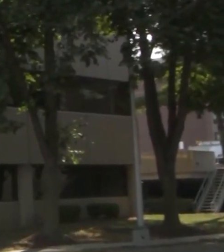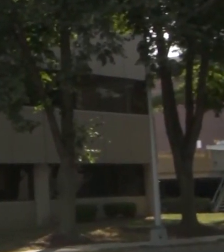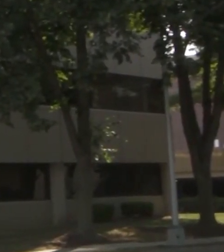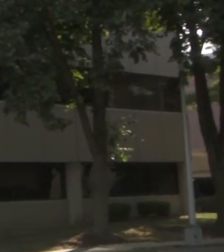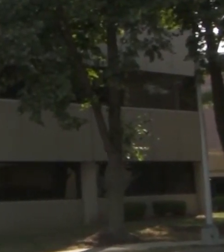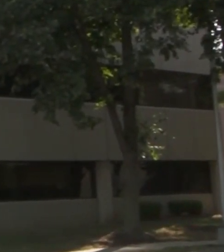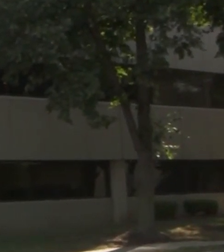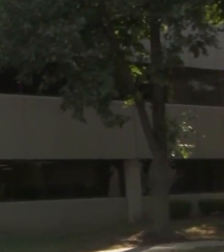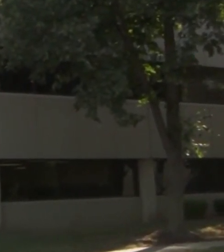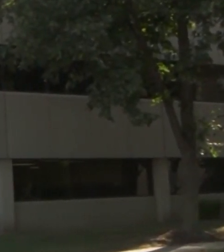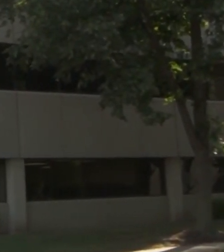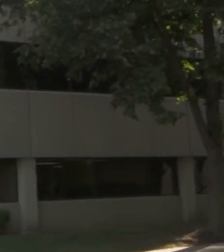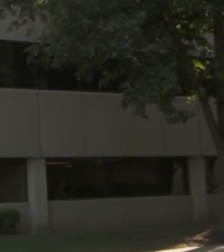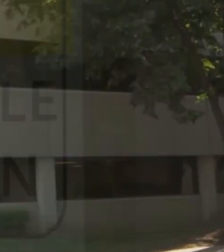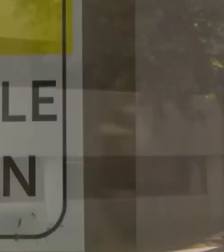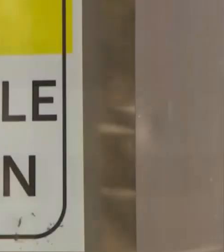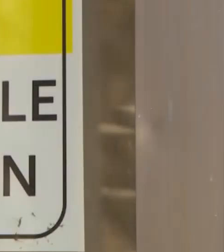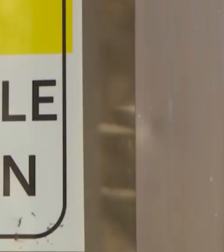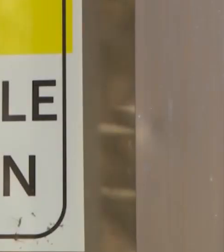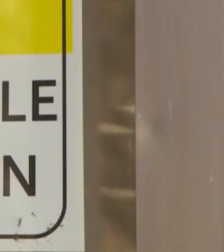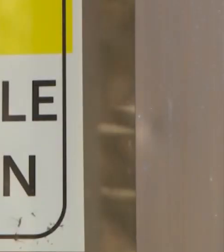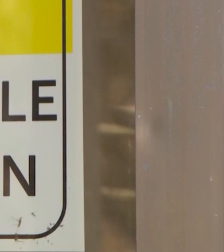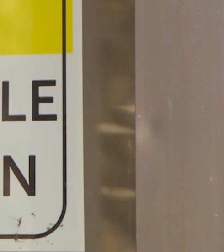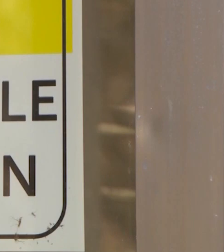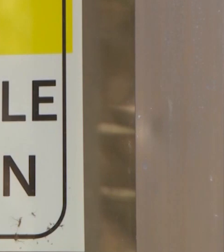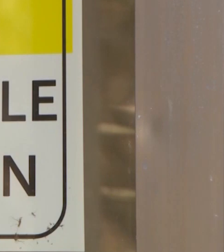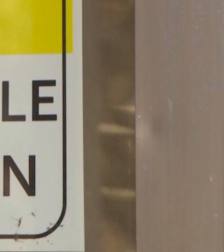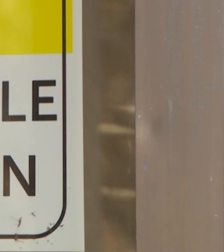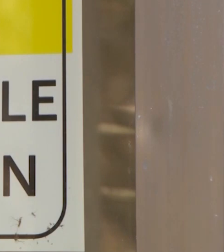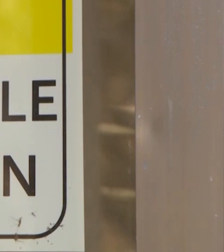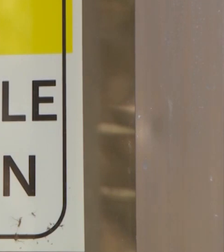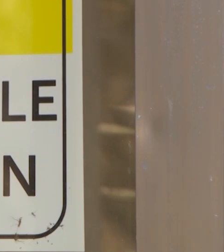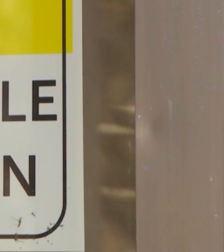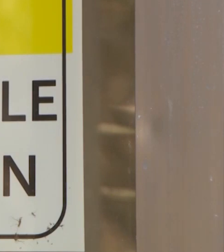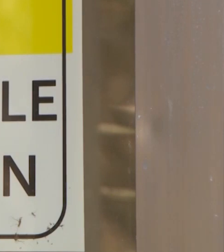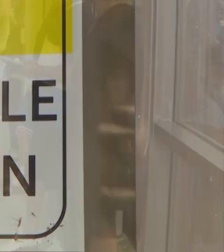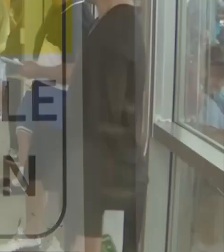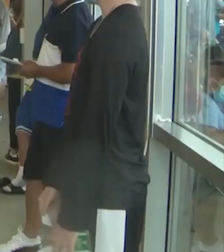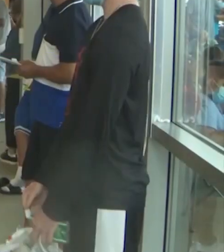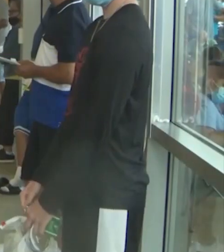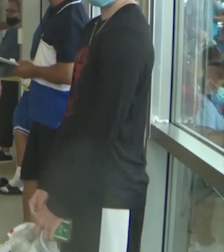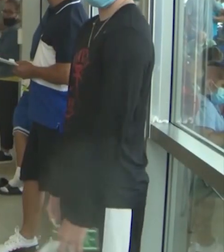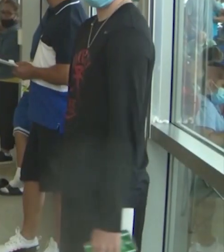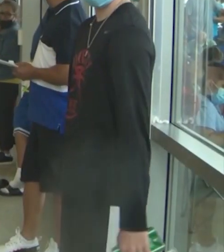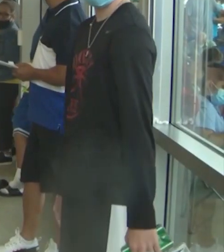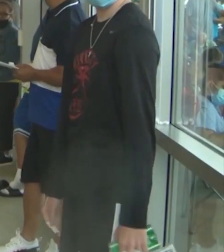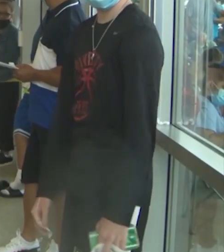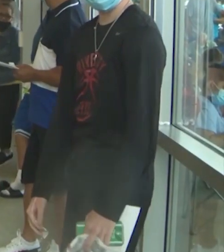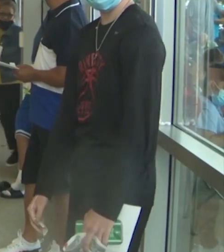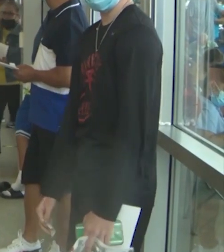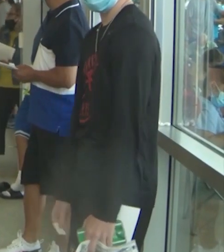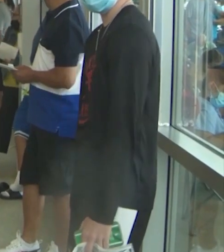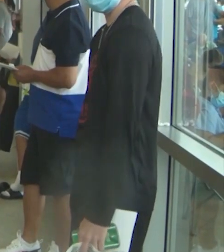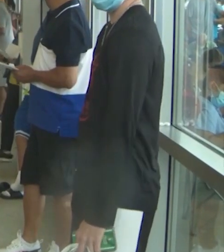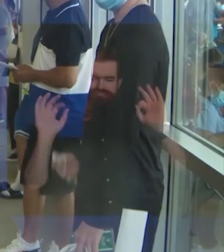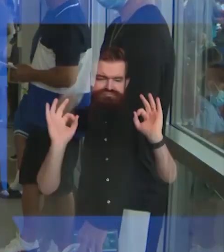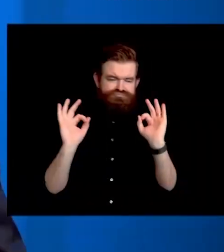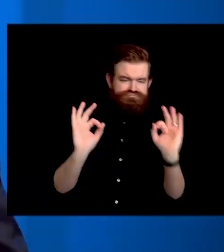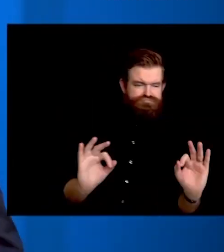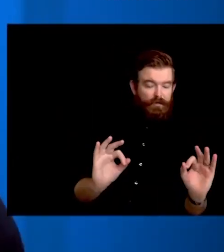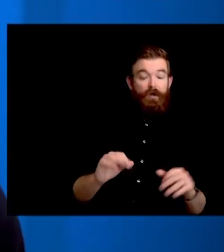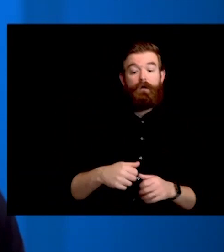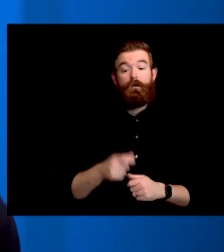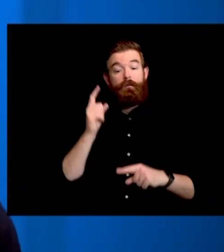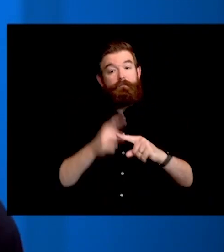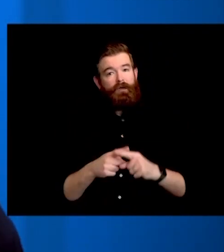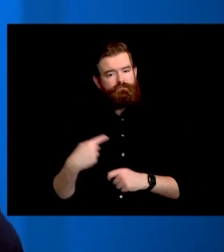to upgrade old computers aimed at improving unemployment claim processing at the Department of Labor and transactions at the Motor Vehicle Commission.